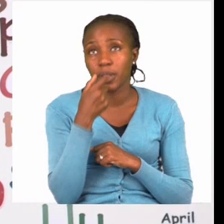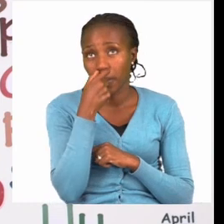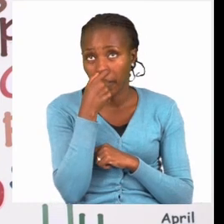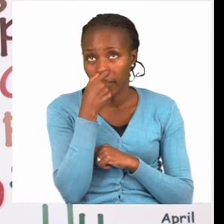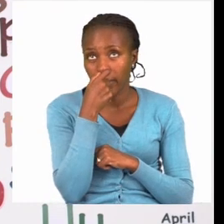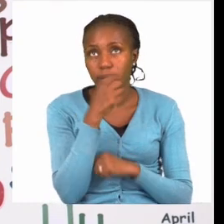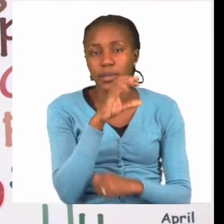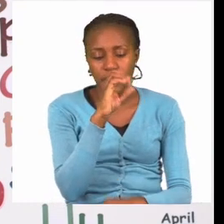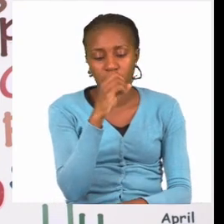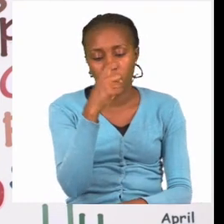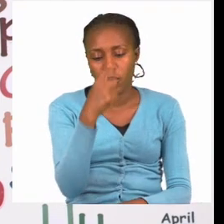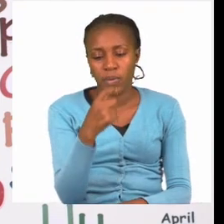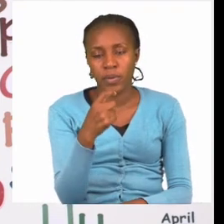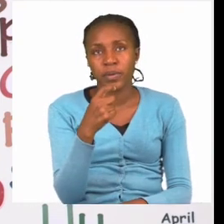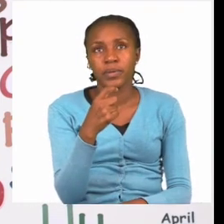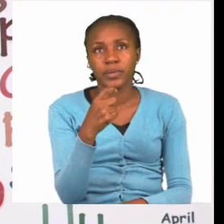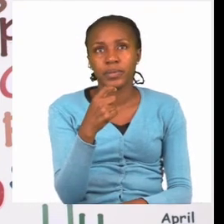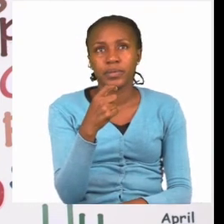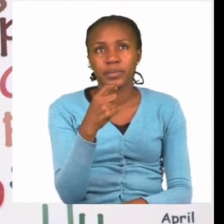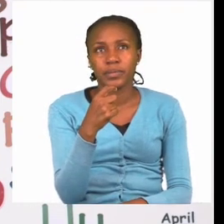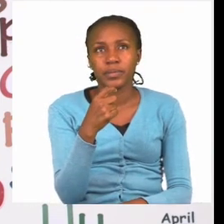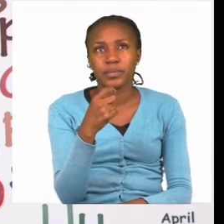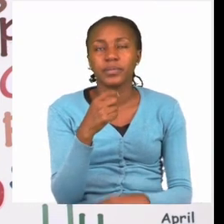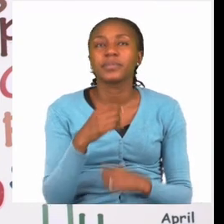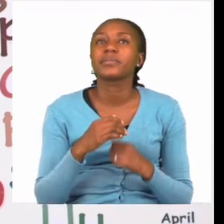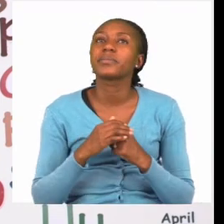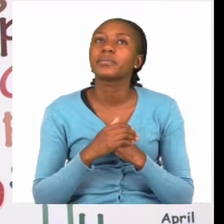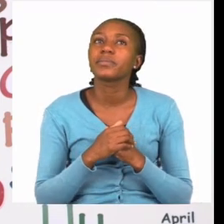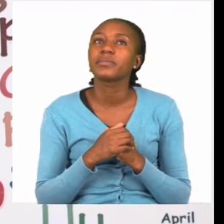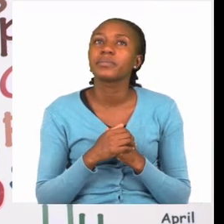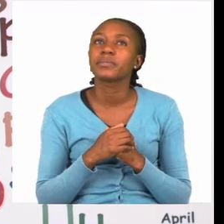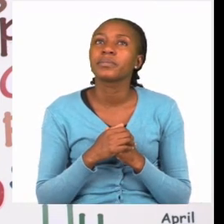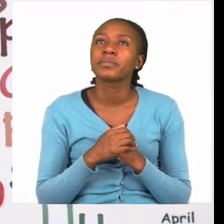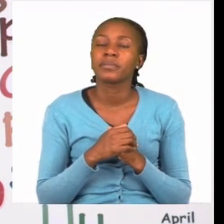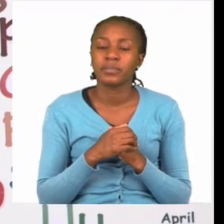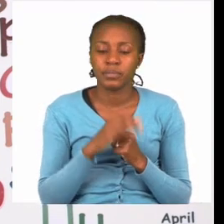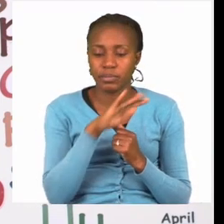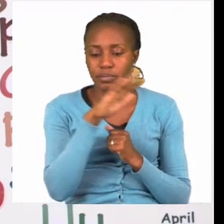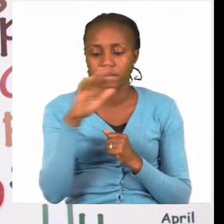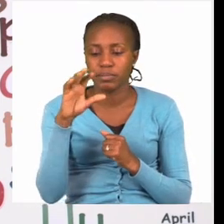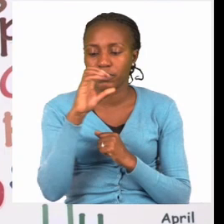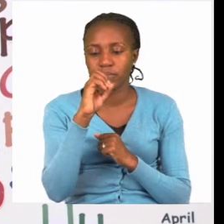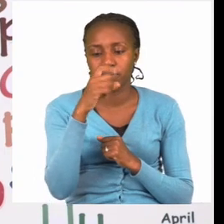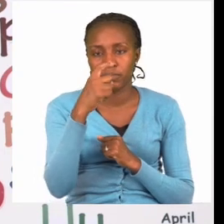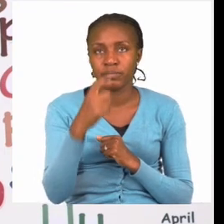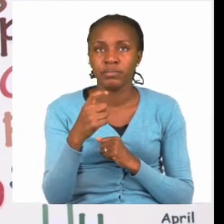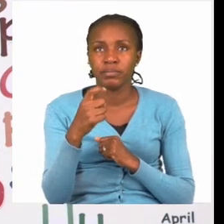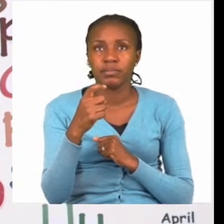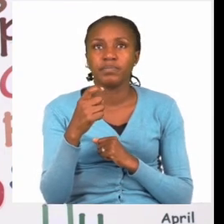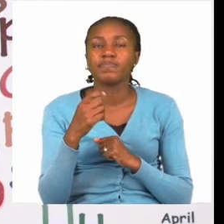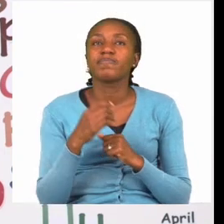ox, you can say the letter as it is, ox.